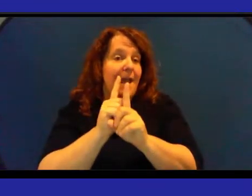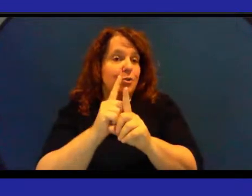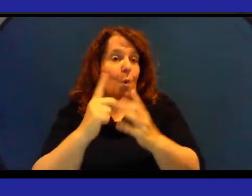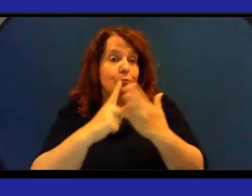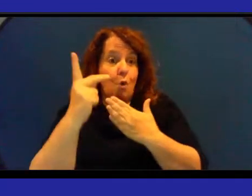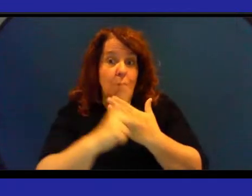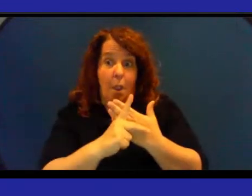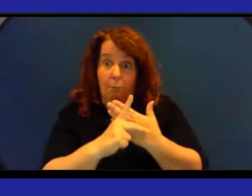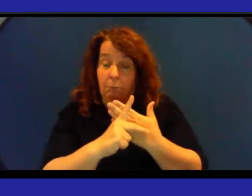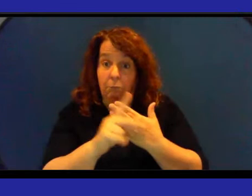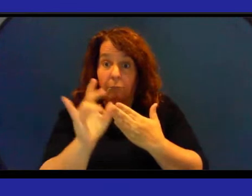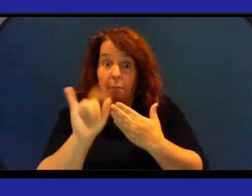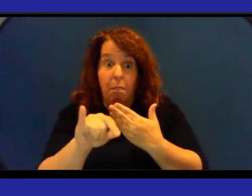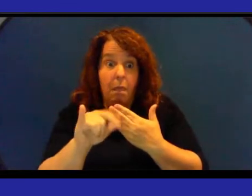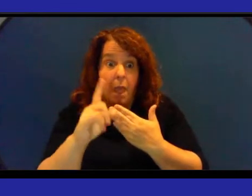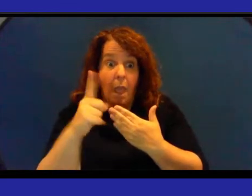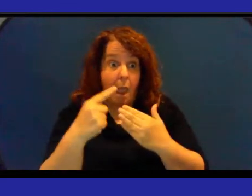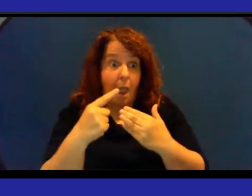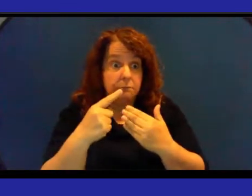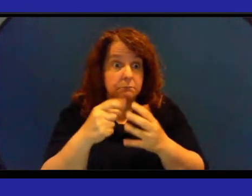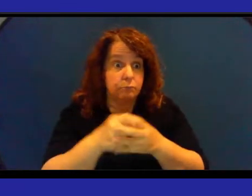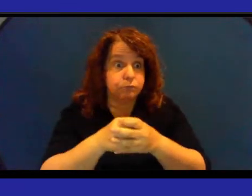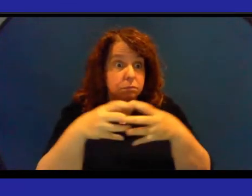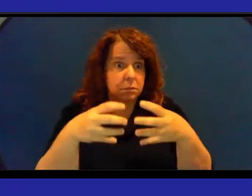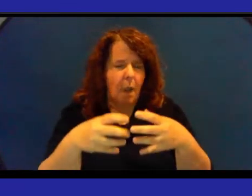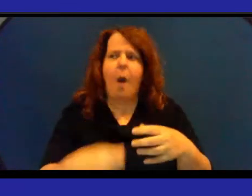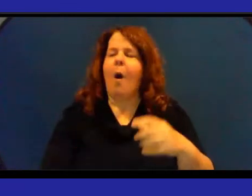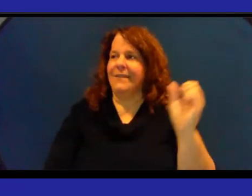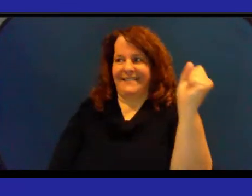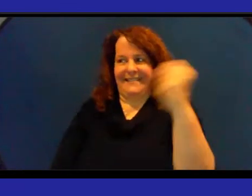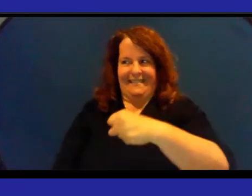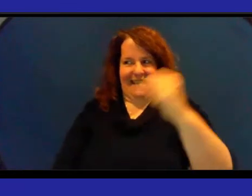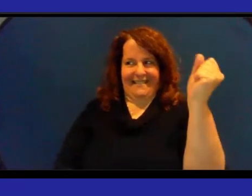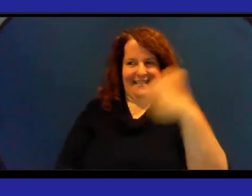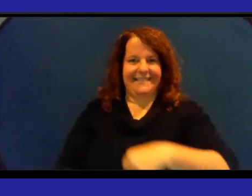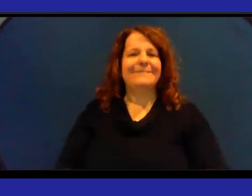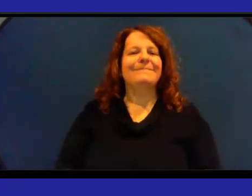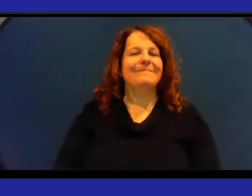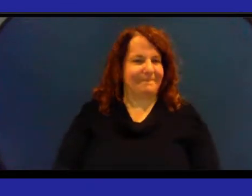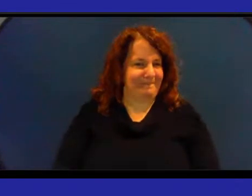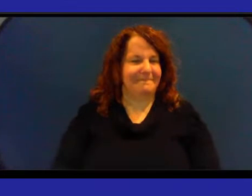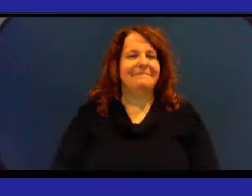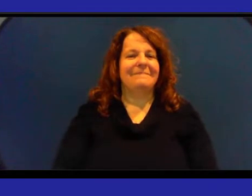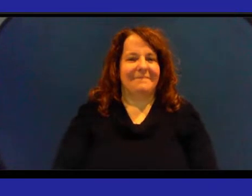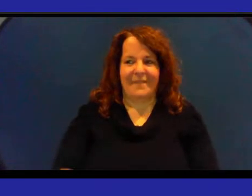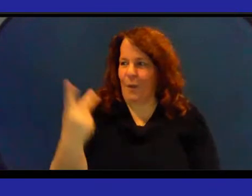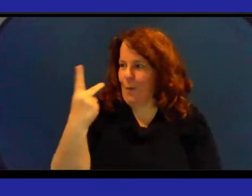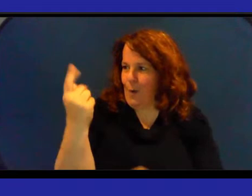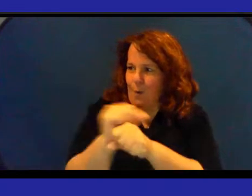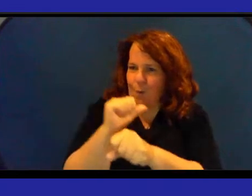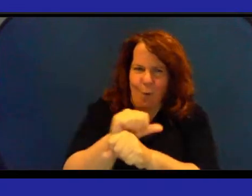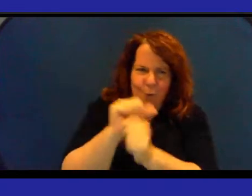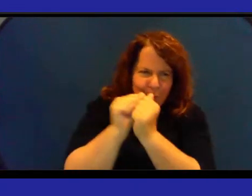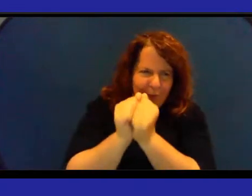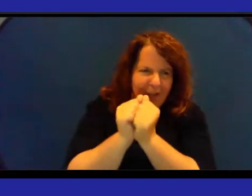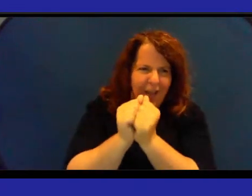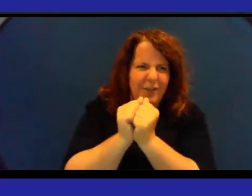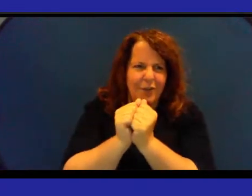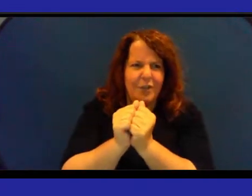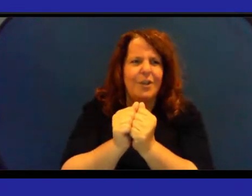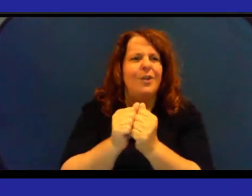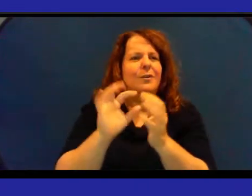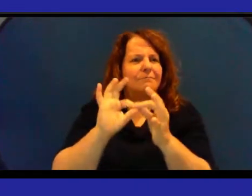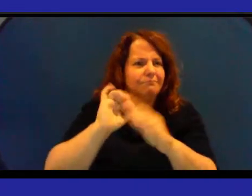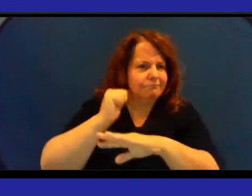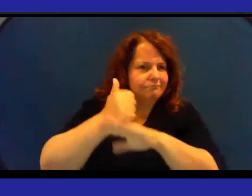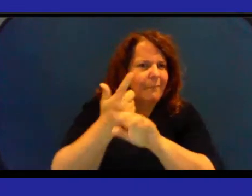to be coming in? Oh, yes. So Dr. Cineas and I are working very closely together on the mentoring program. And